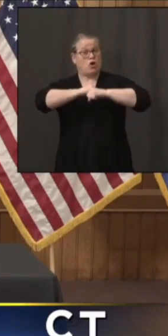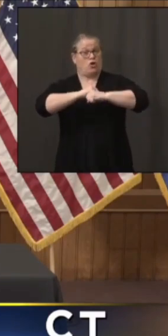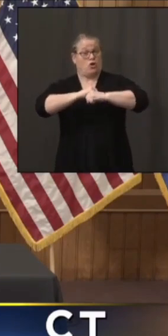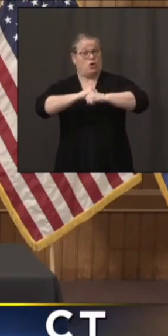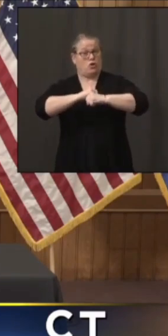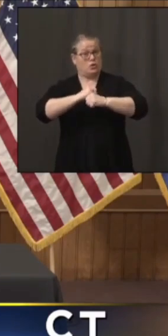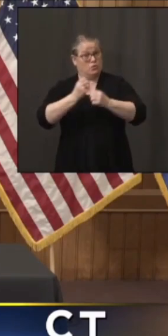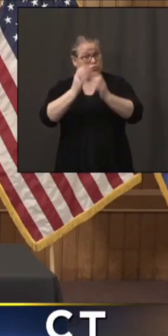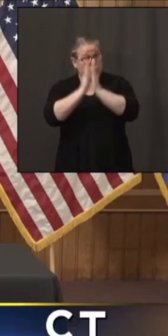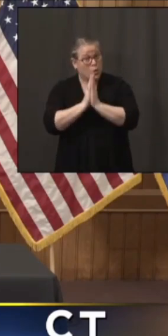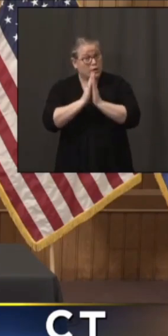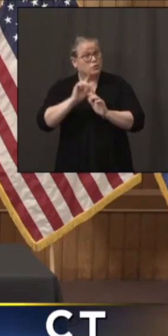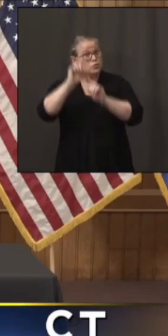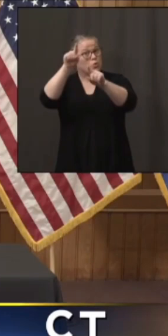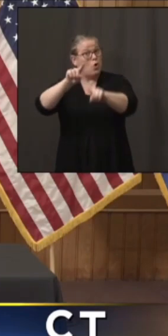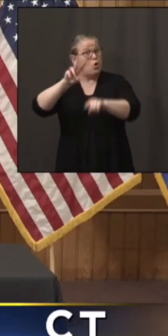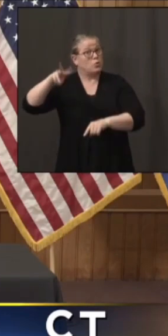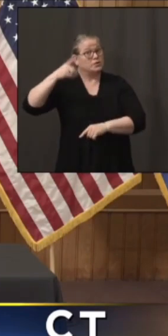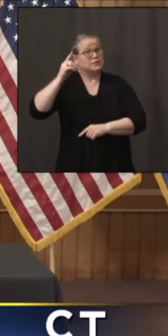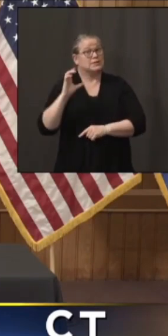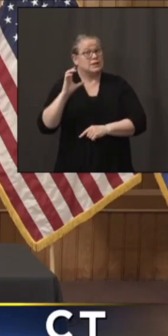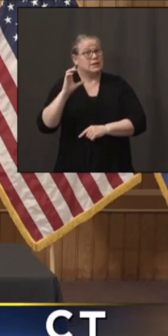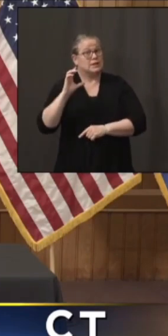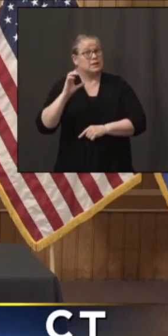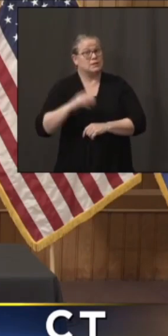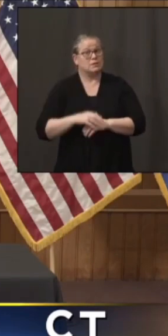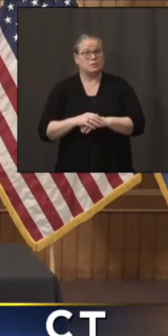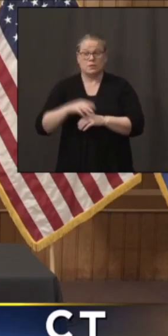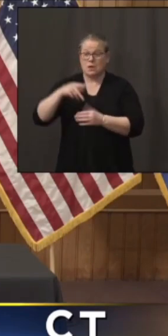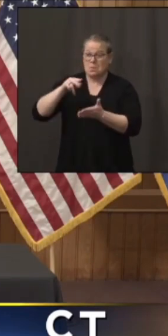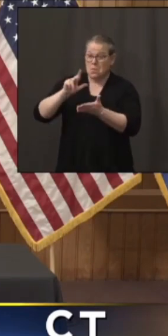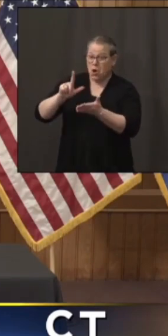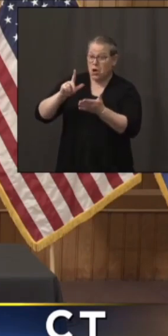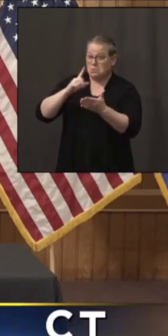go to D.C.? Why don't you take that, Paul?